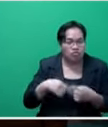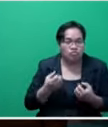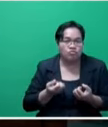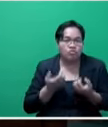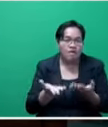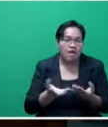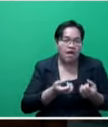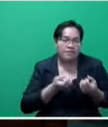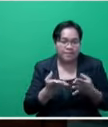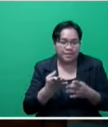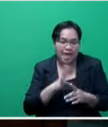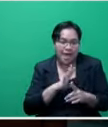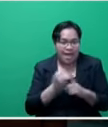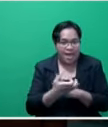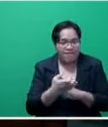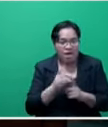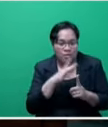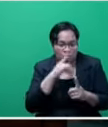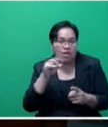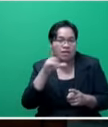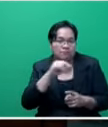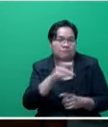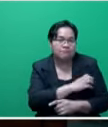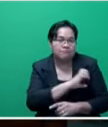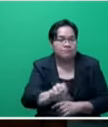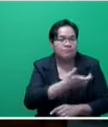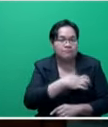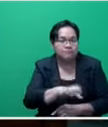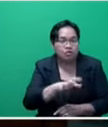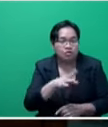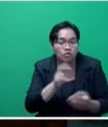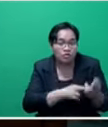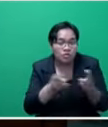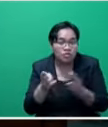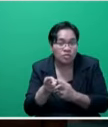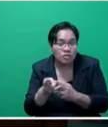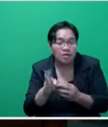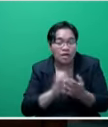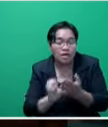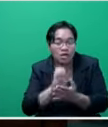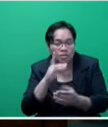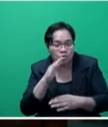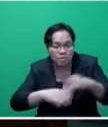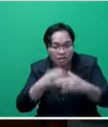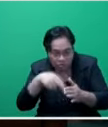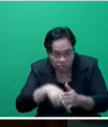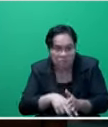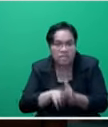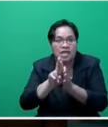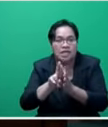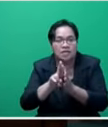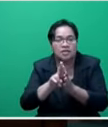the enabling environment to reset the rural community, the rural economy, and build our people's resilience